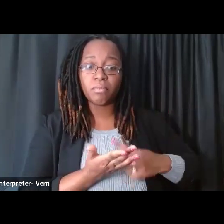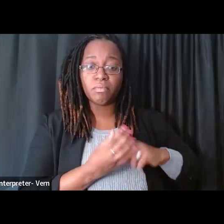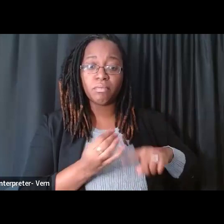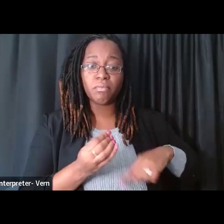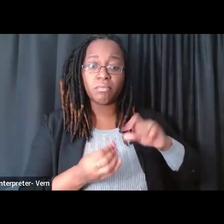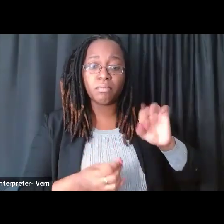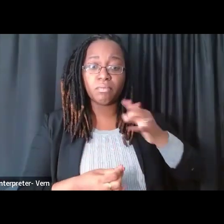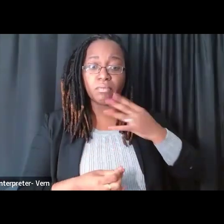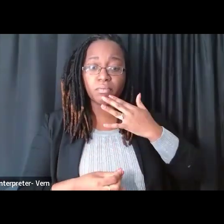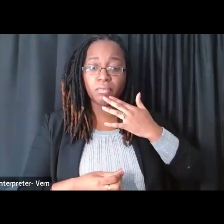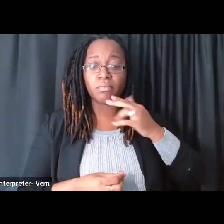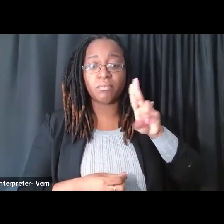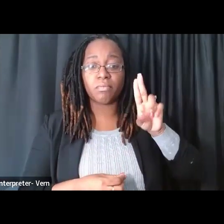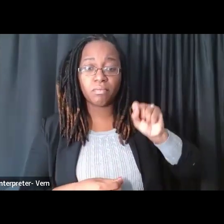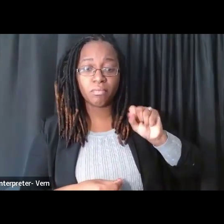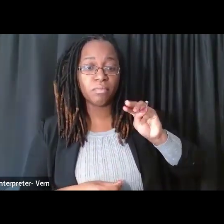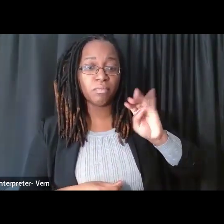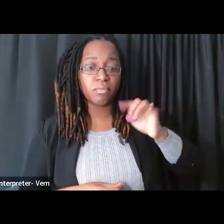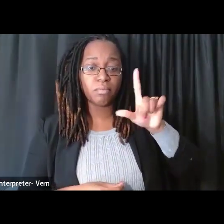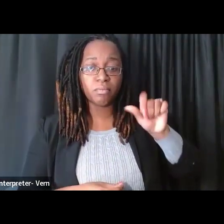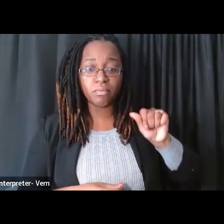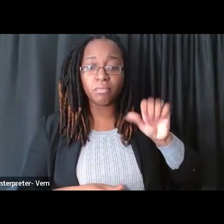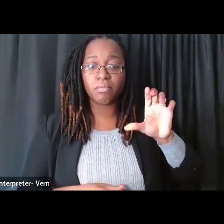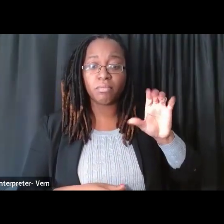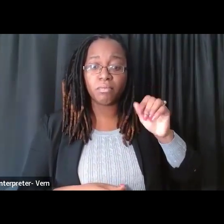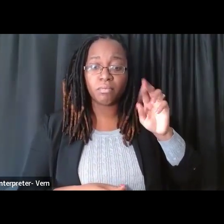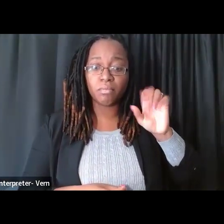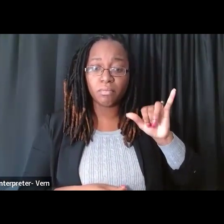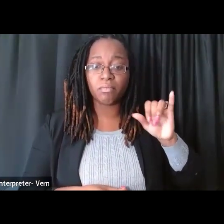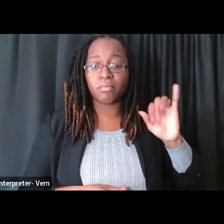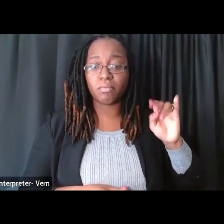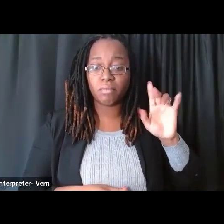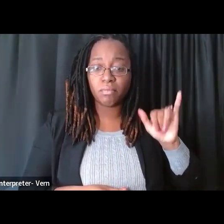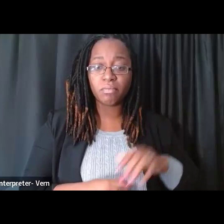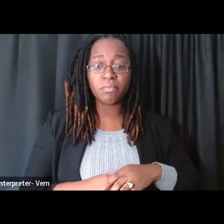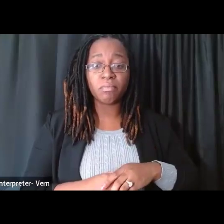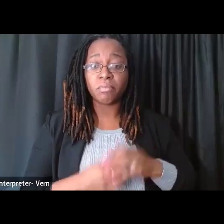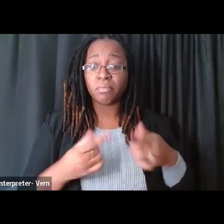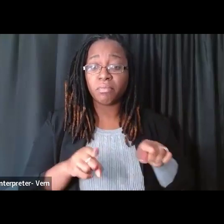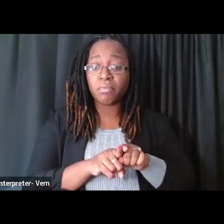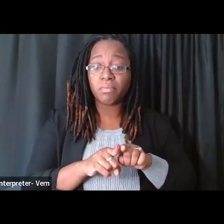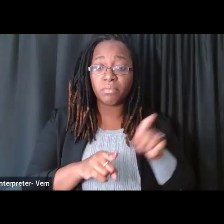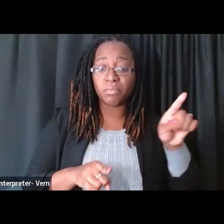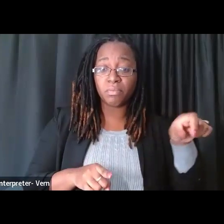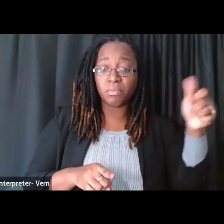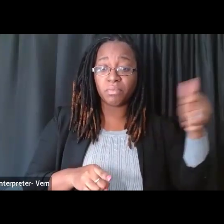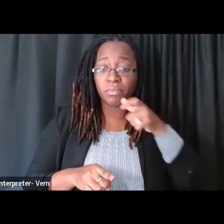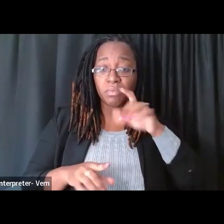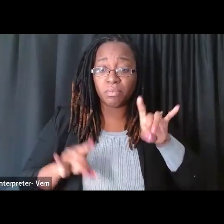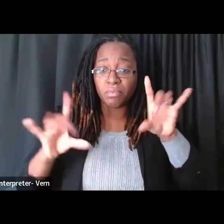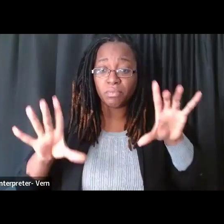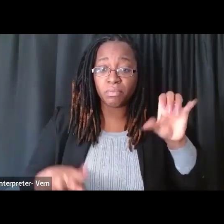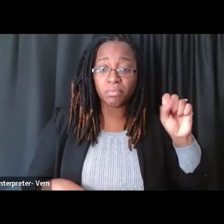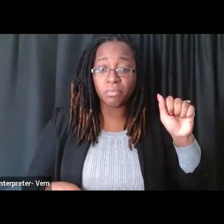Intimacy Key Intimate Scenes in Australia. Sasha Smith and Tanise Diva Johnson appeared in Elle, highlighting their work as